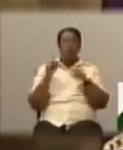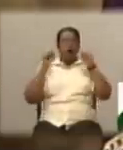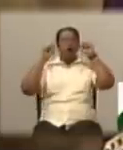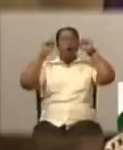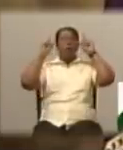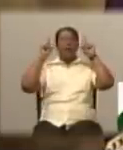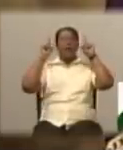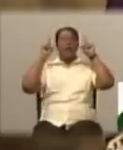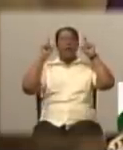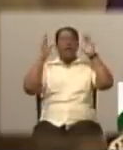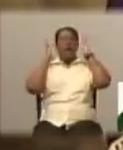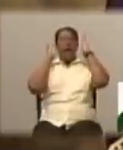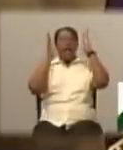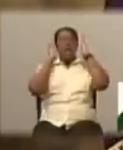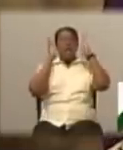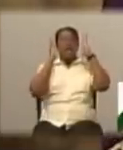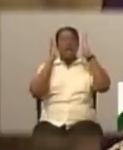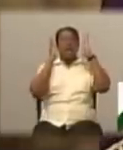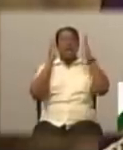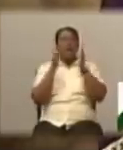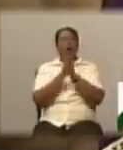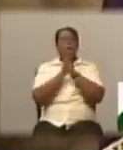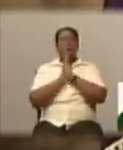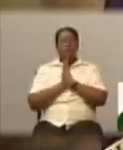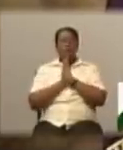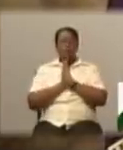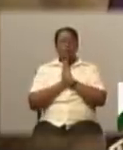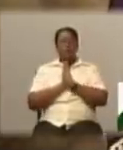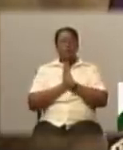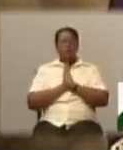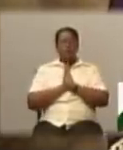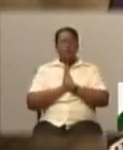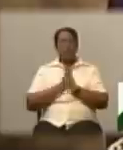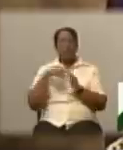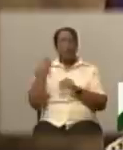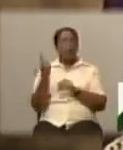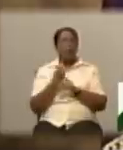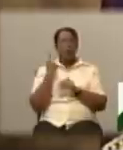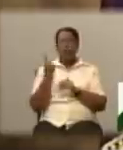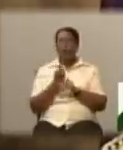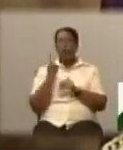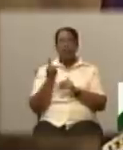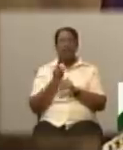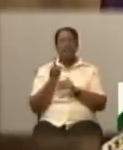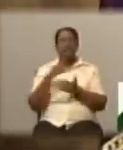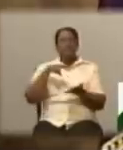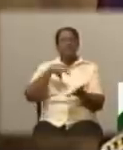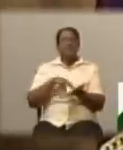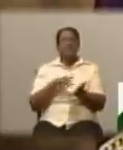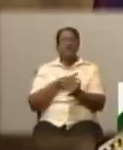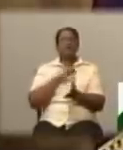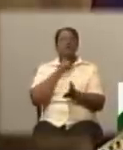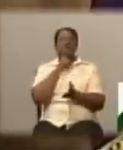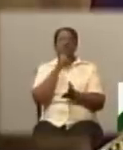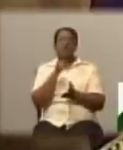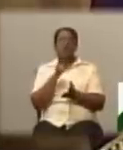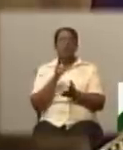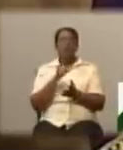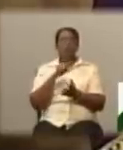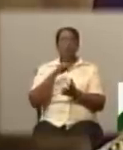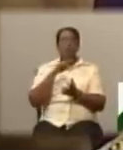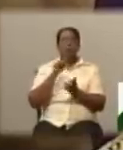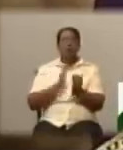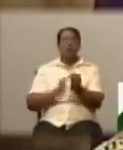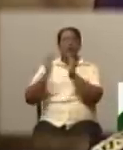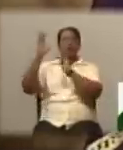strength to survive all that is going to happen, and to stand with confidence before the Son of Man."